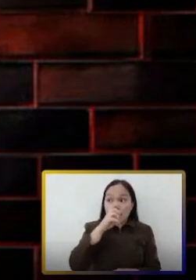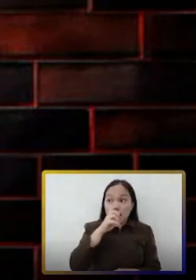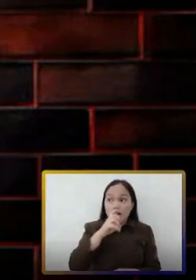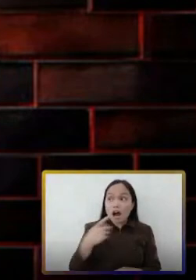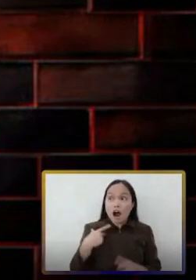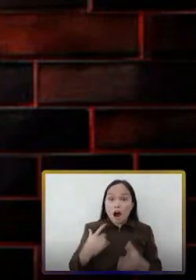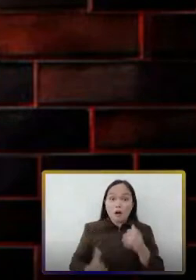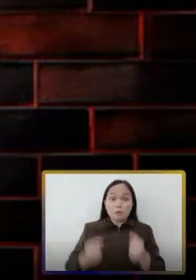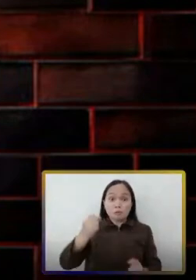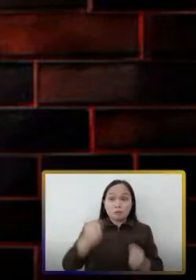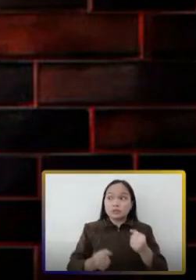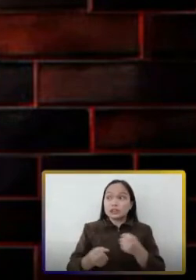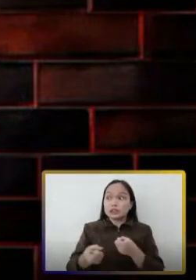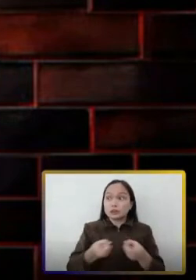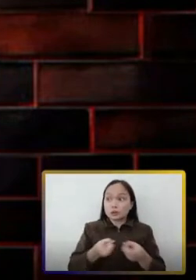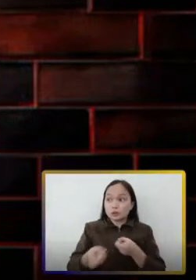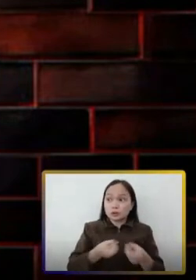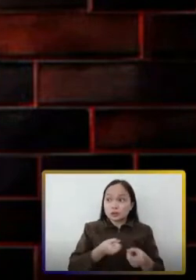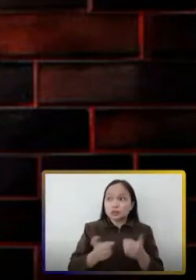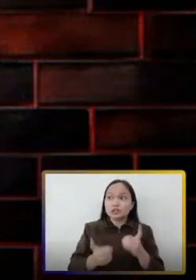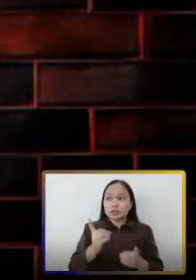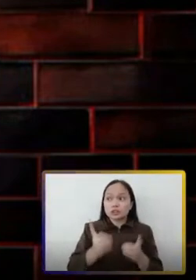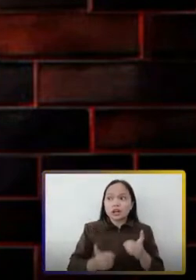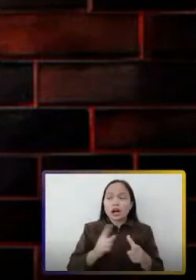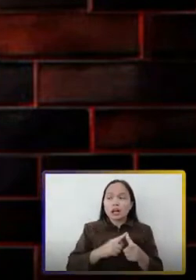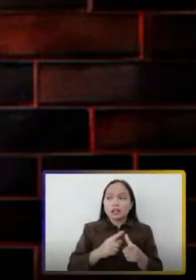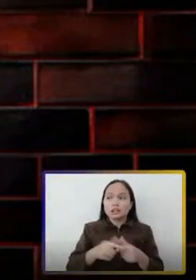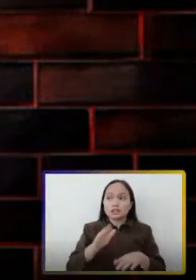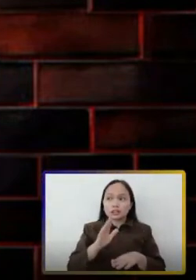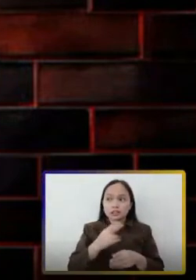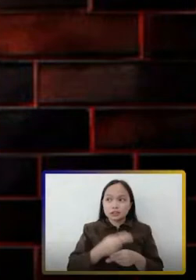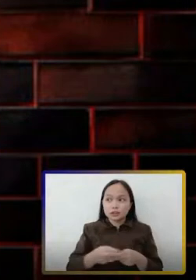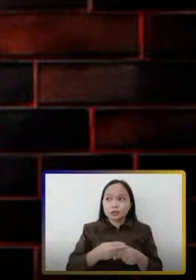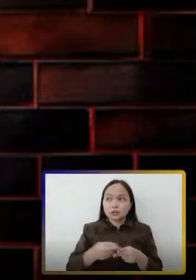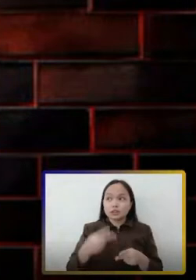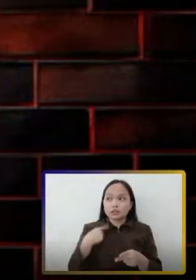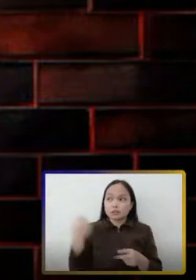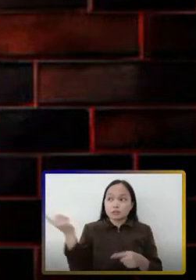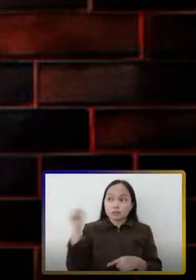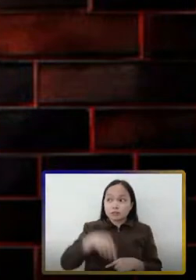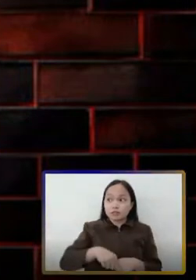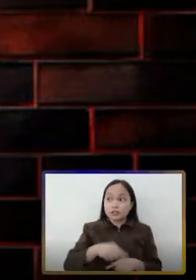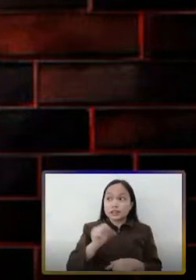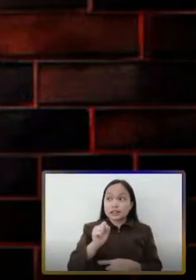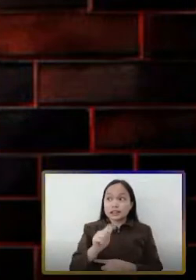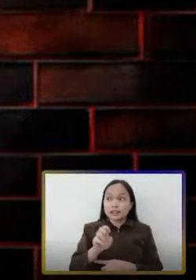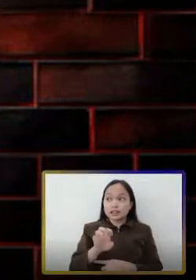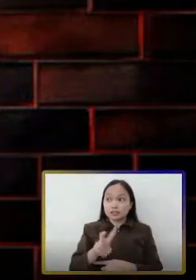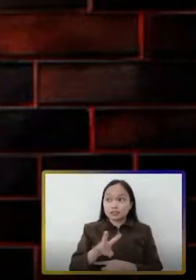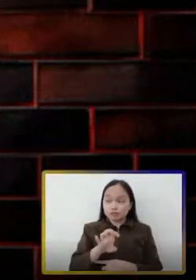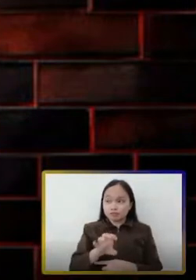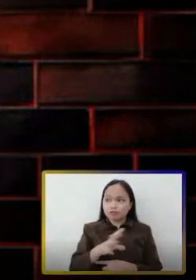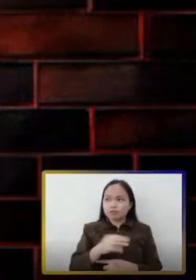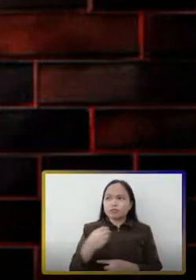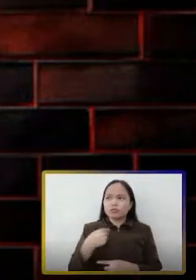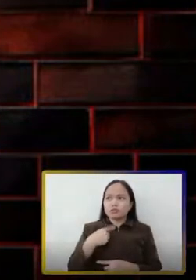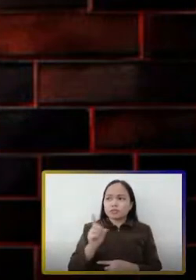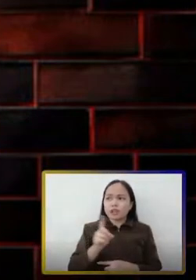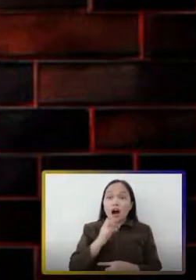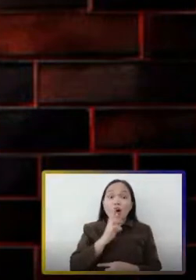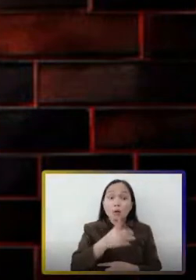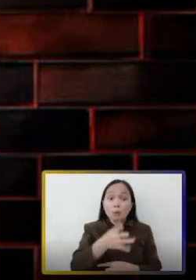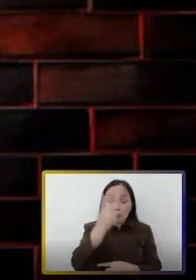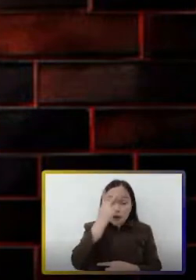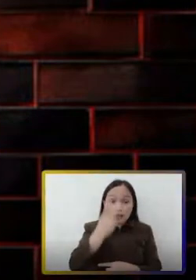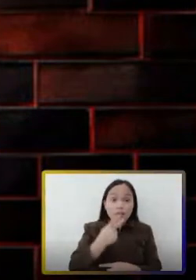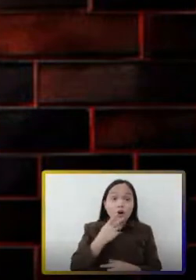grabbed the steering wheel. Soon after, police called the boy's father and stepmother, Steve and Irene. Are you the parent of